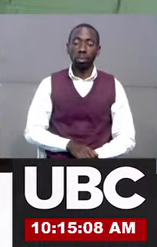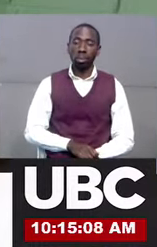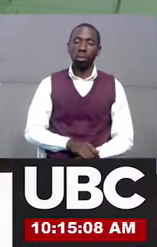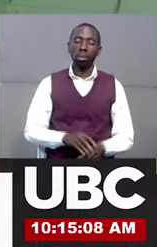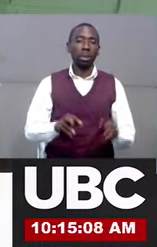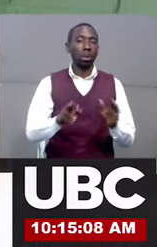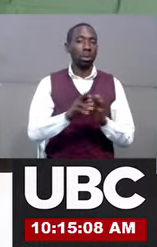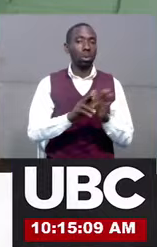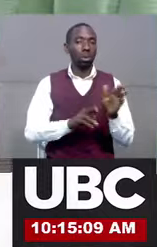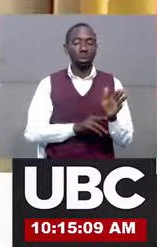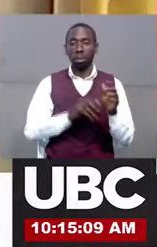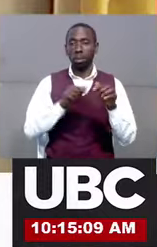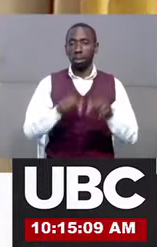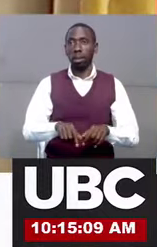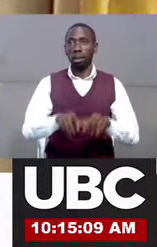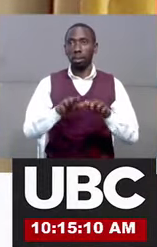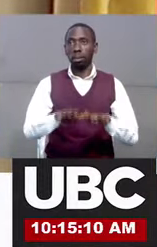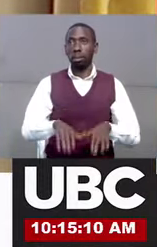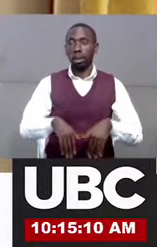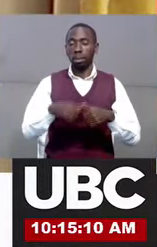The rules of this house.